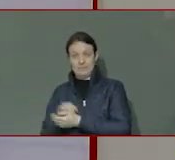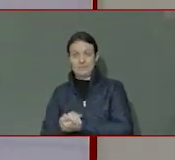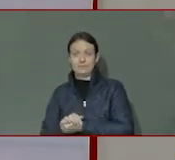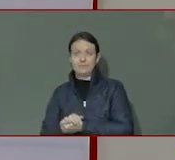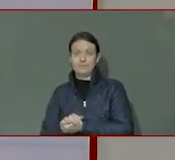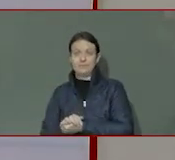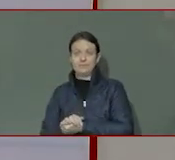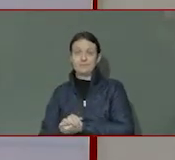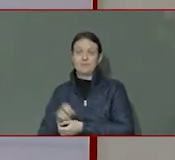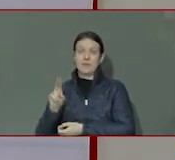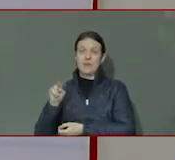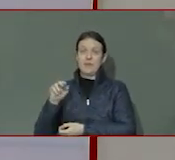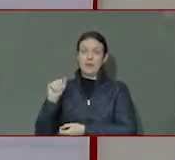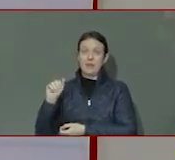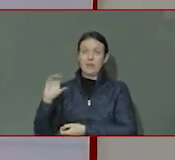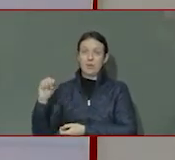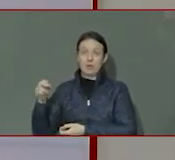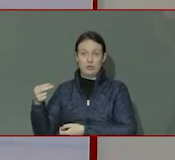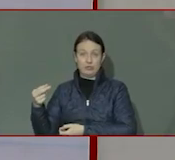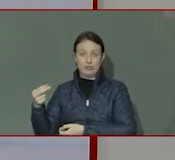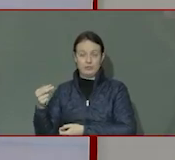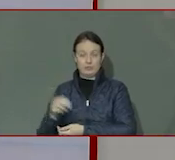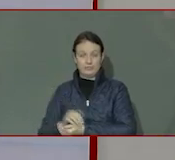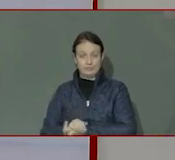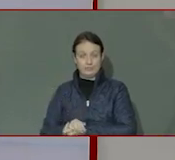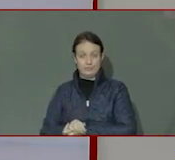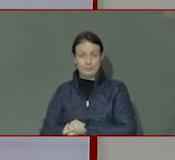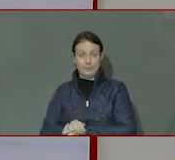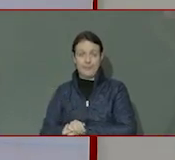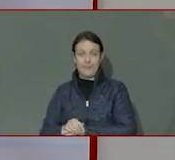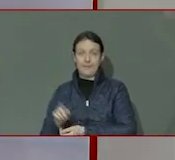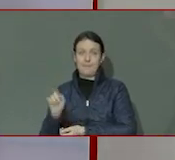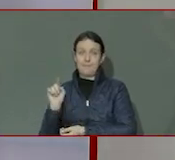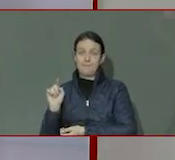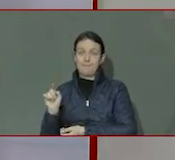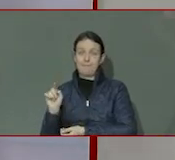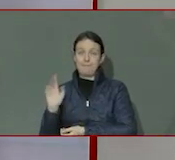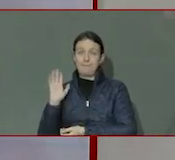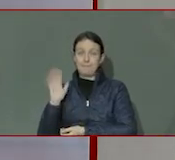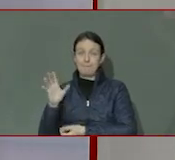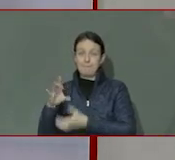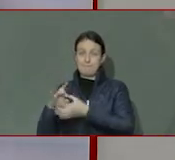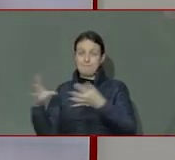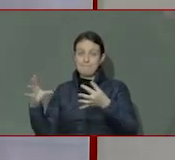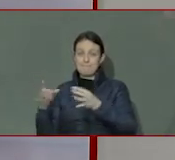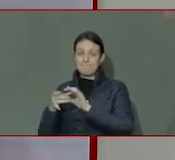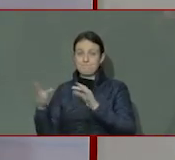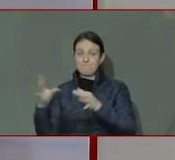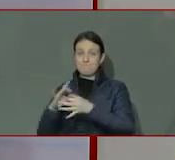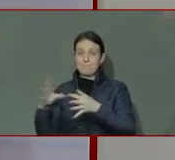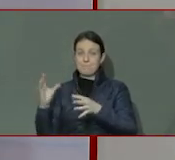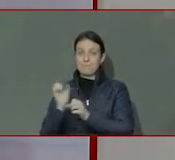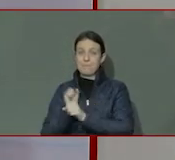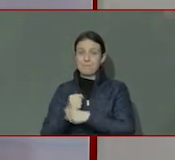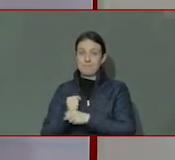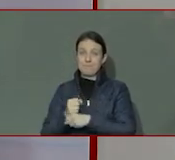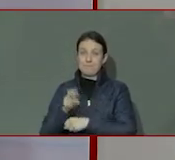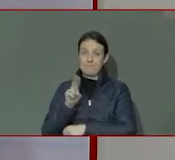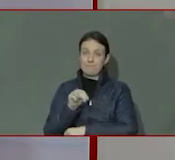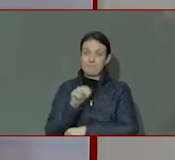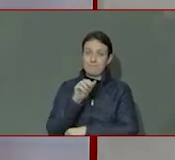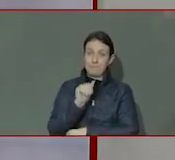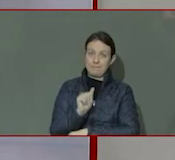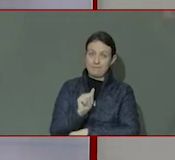at sodium hydroxide, it is going to dissociate to form sodium ions, which I'm